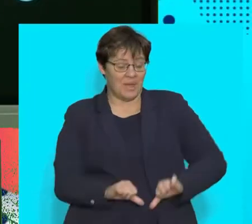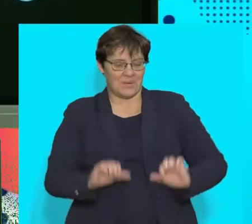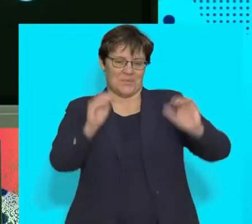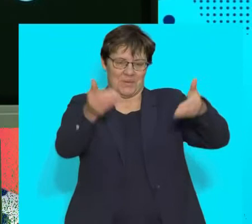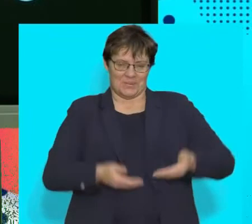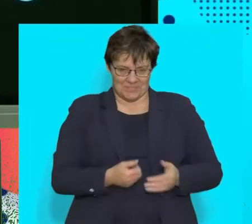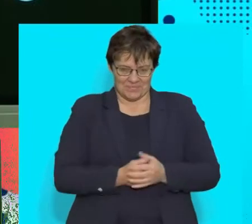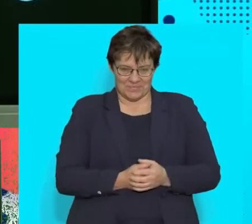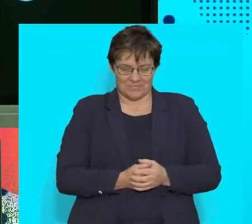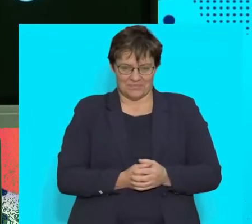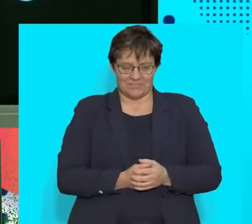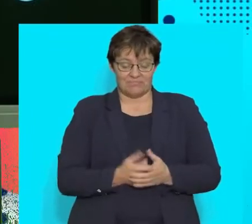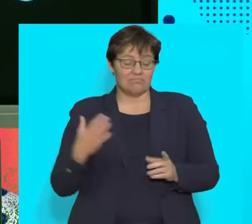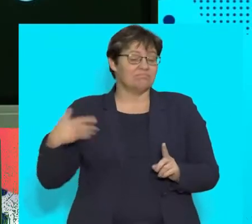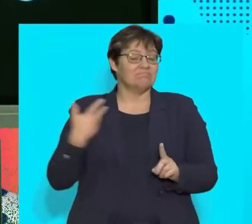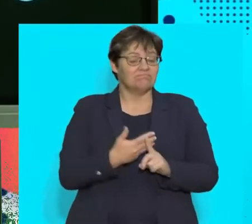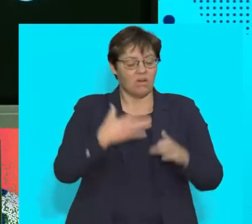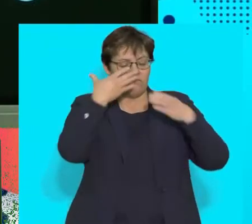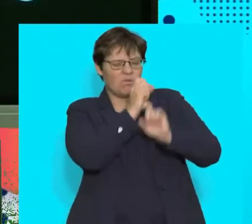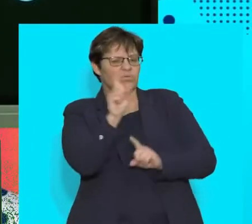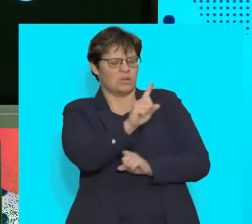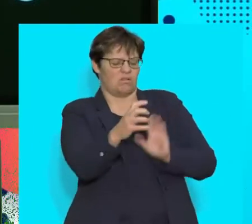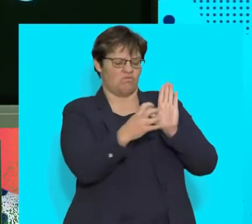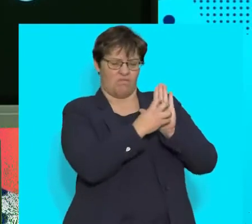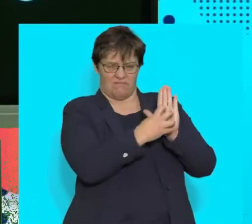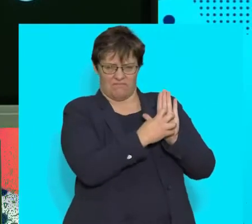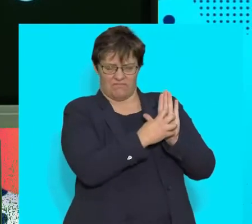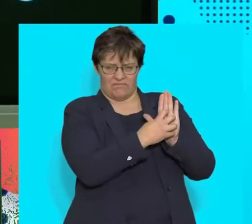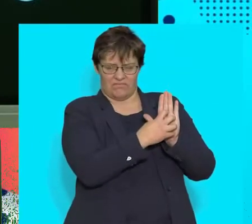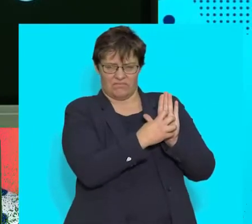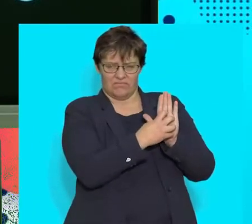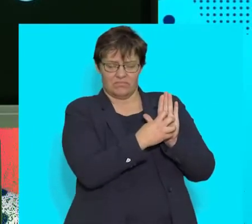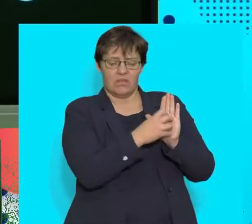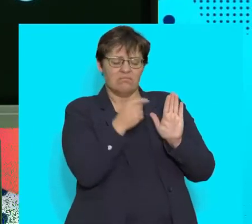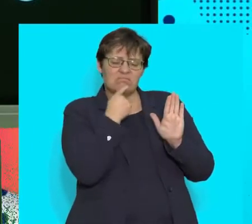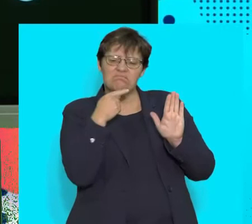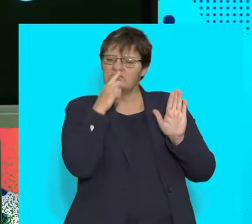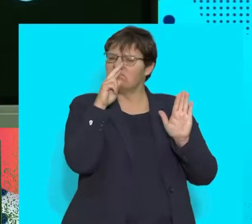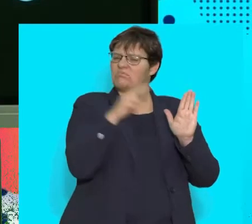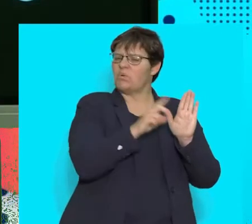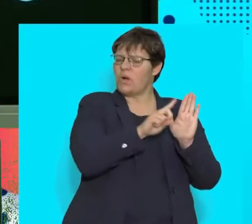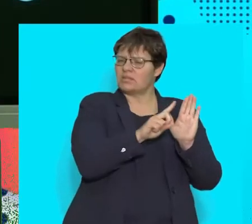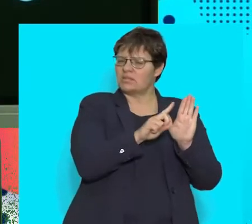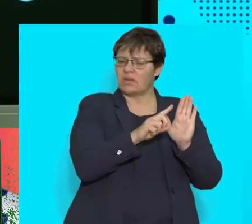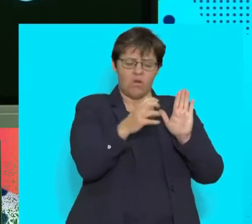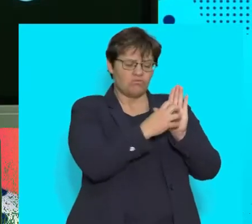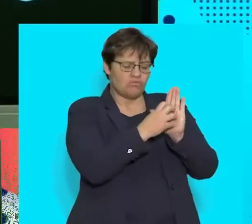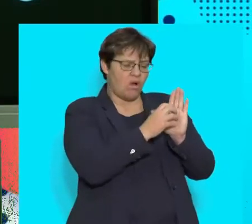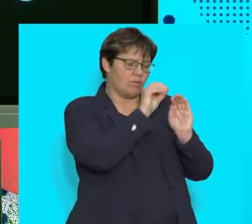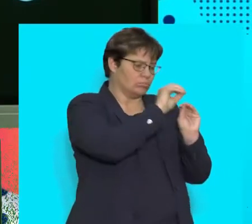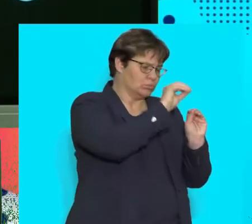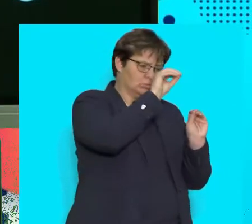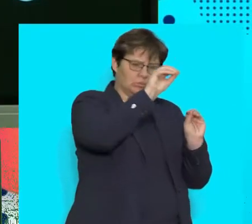Welcome back from that break. We've been focusing on graphs, in particular, how to plot a graph and how